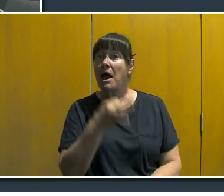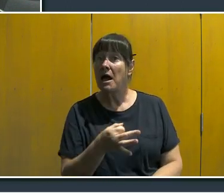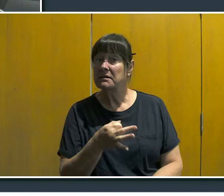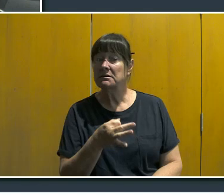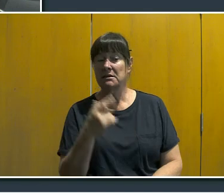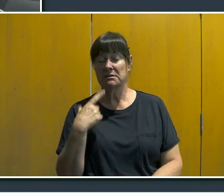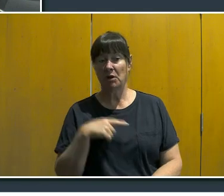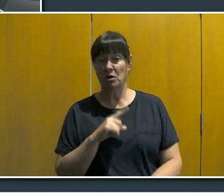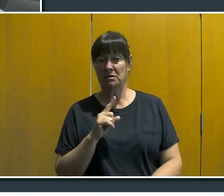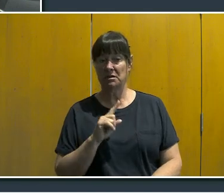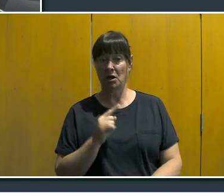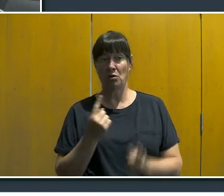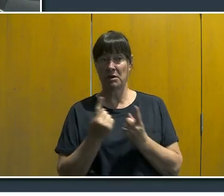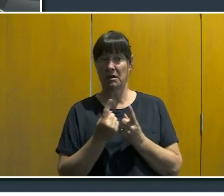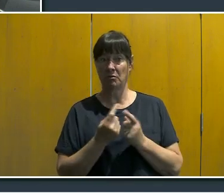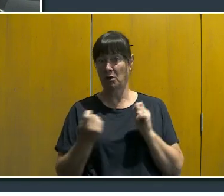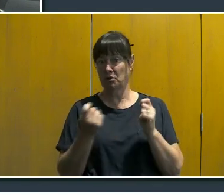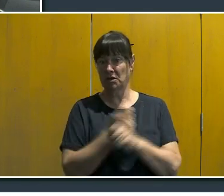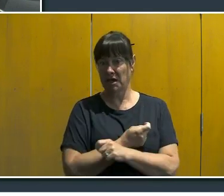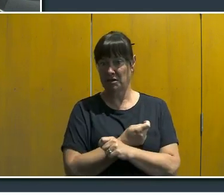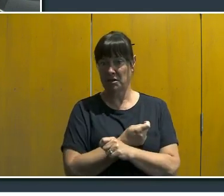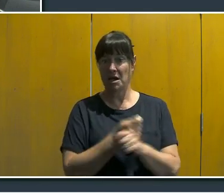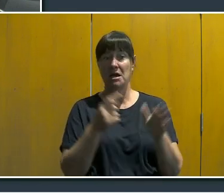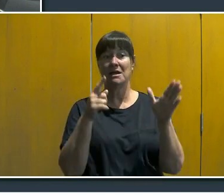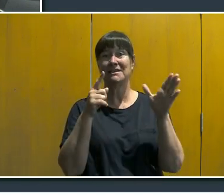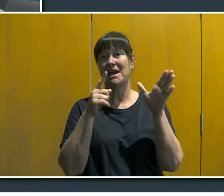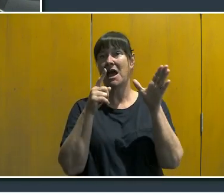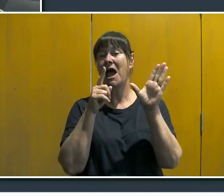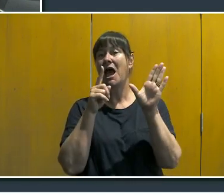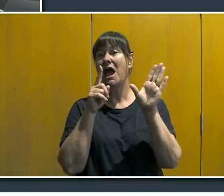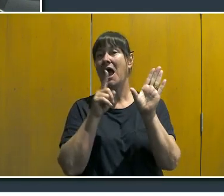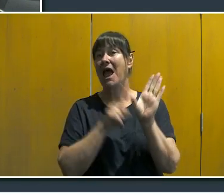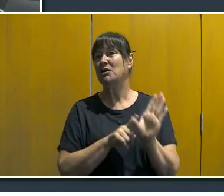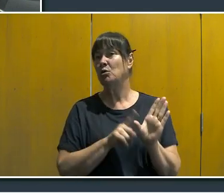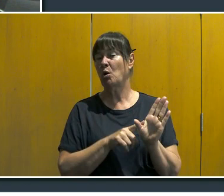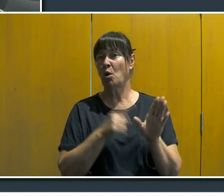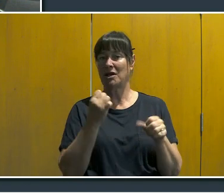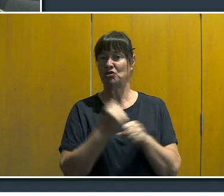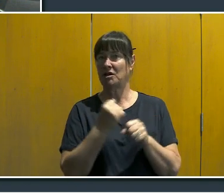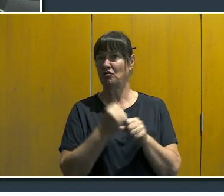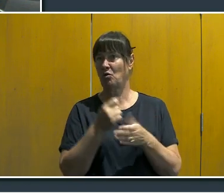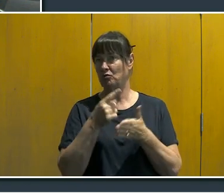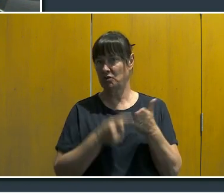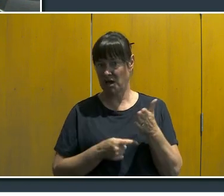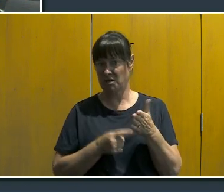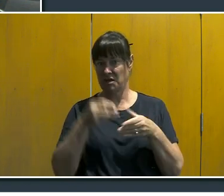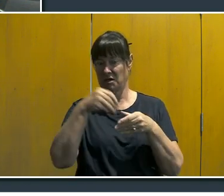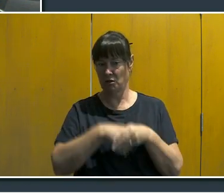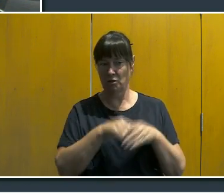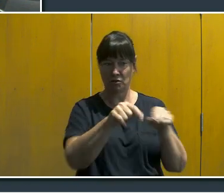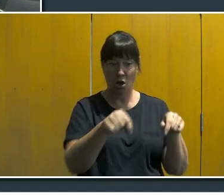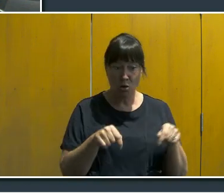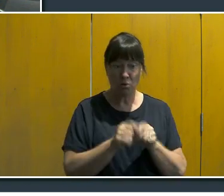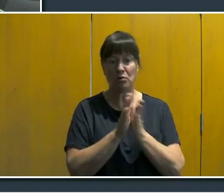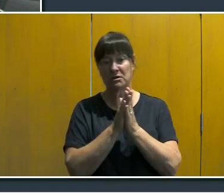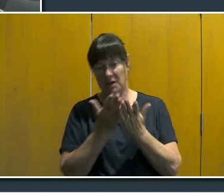change is the UAGC, the annual general charge, and that covers pools, libraries, parks, reserves,